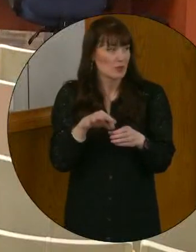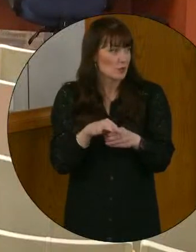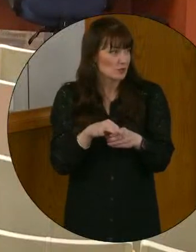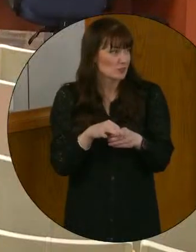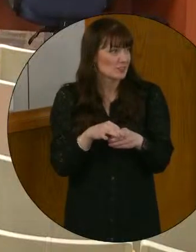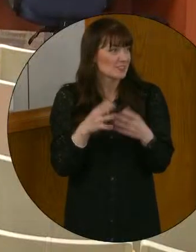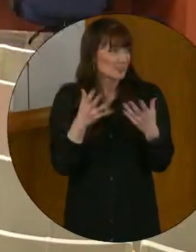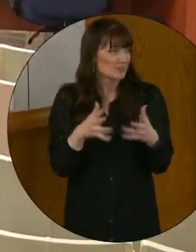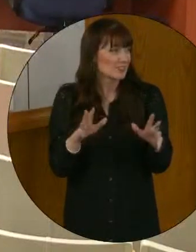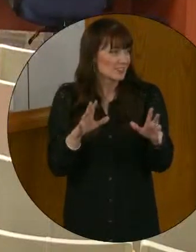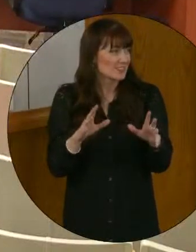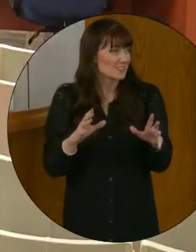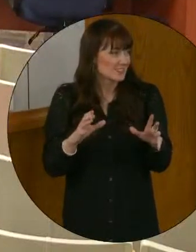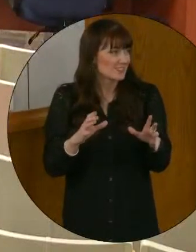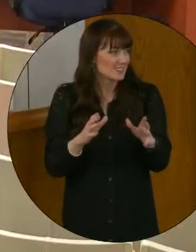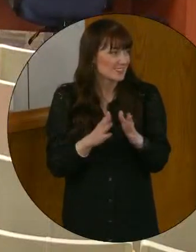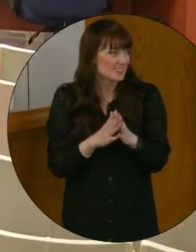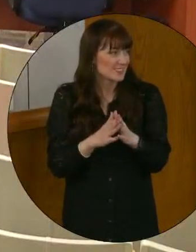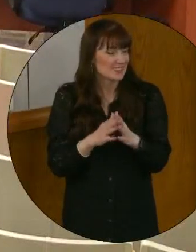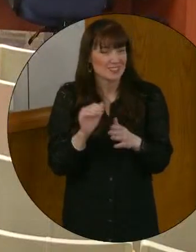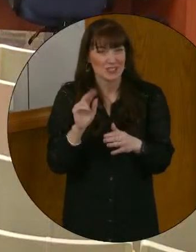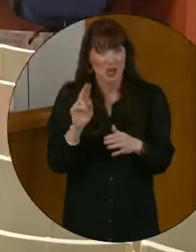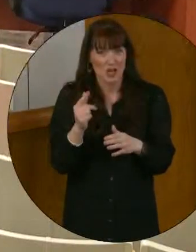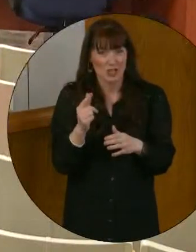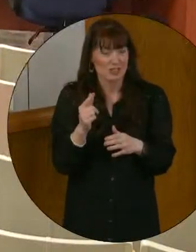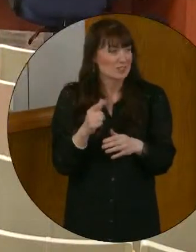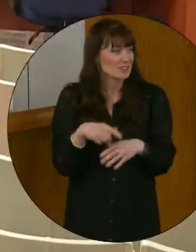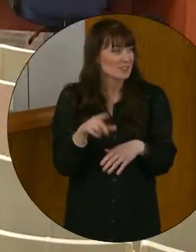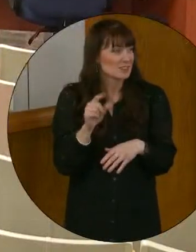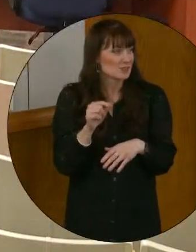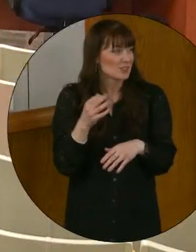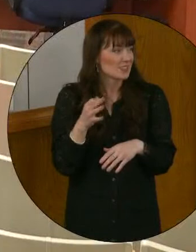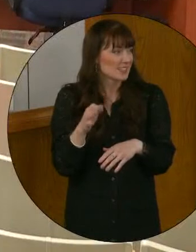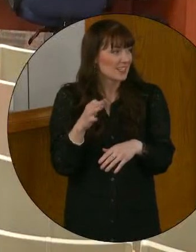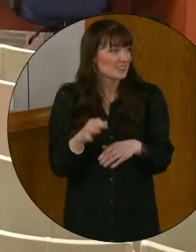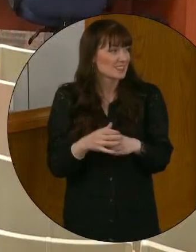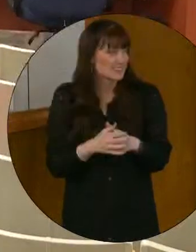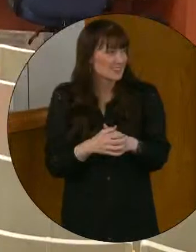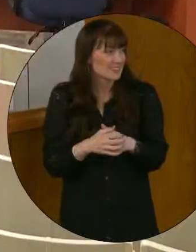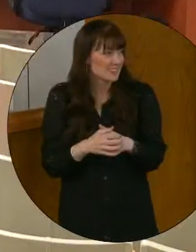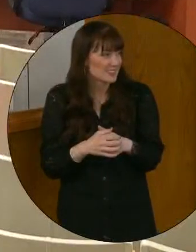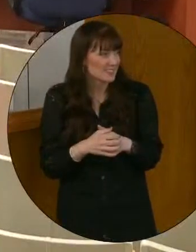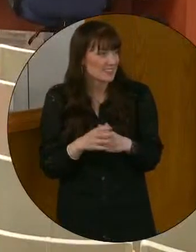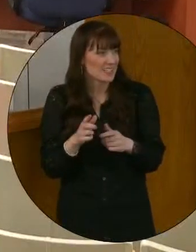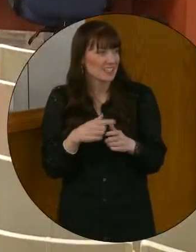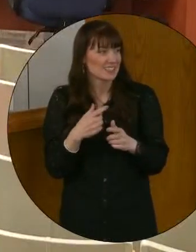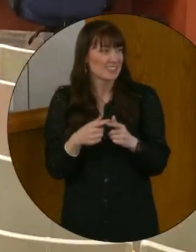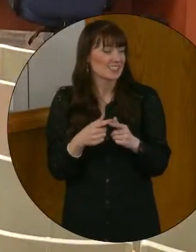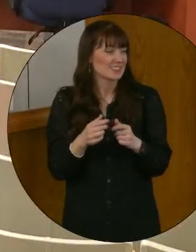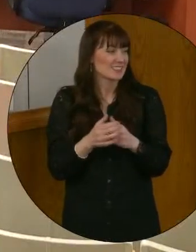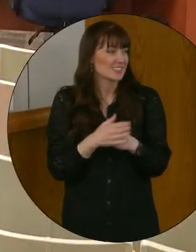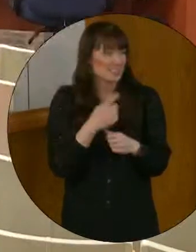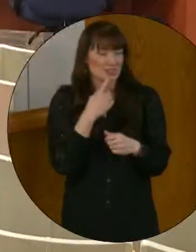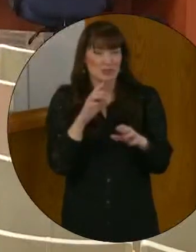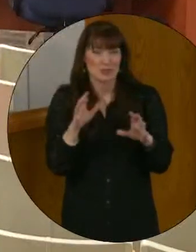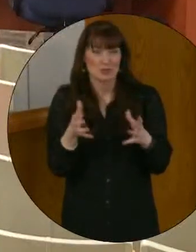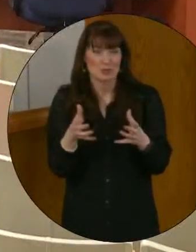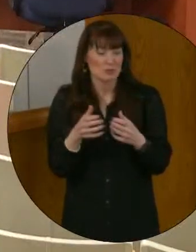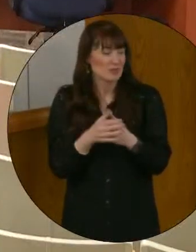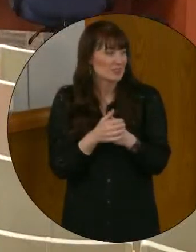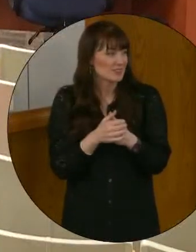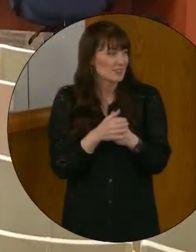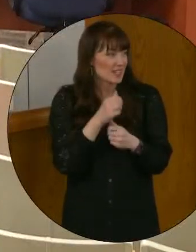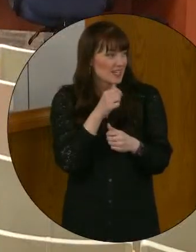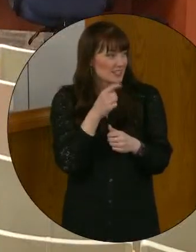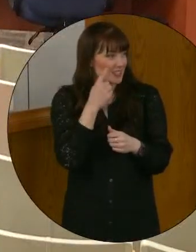that in August 2019. And then I also told the group that I did not think